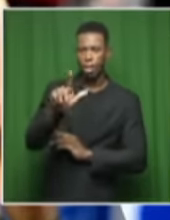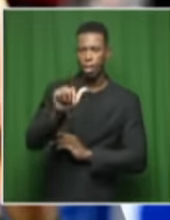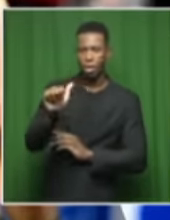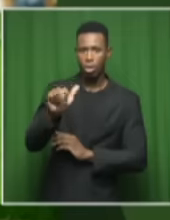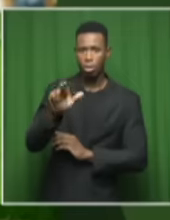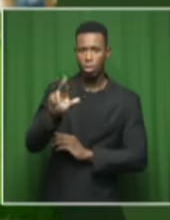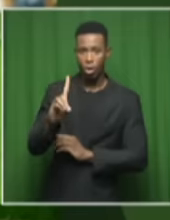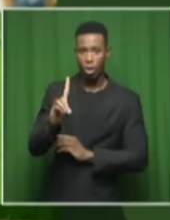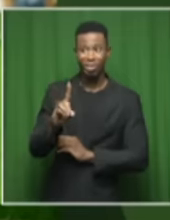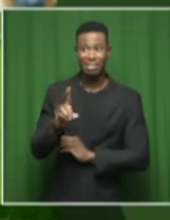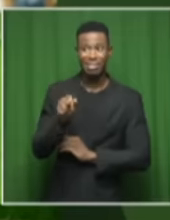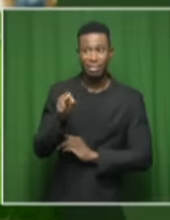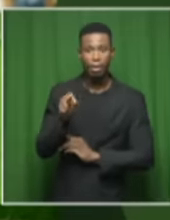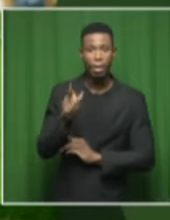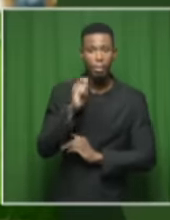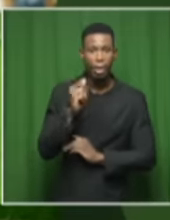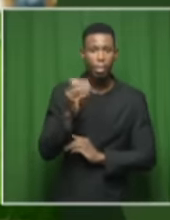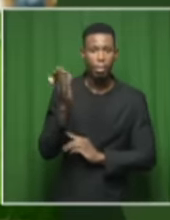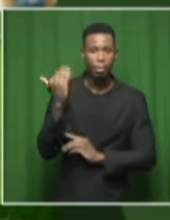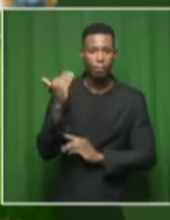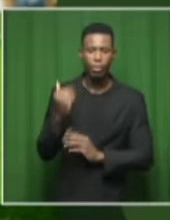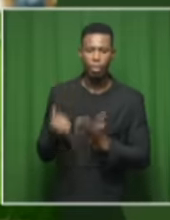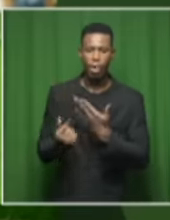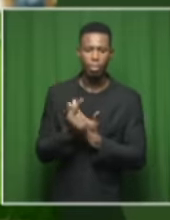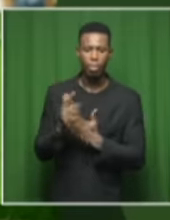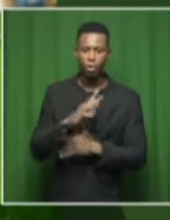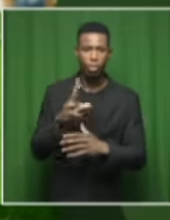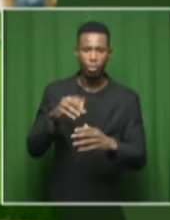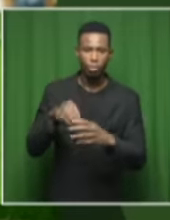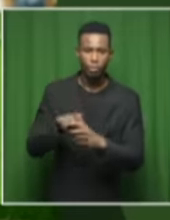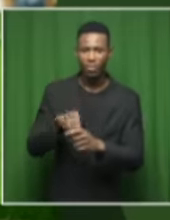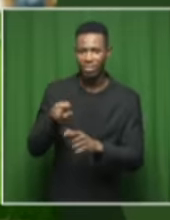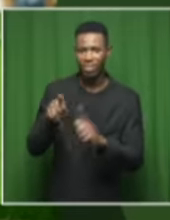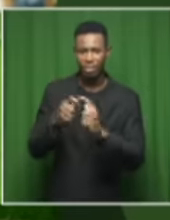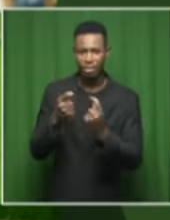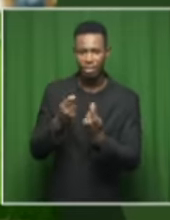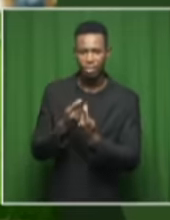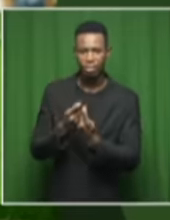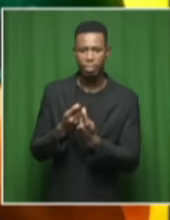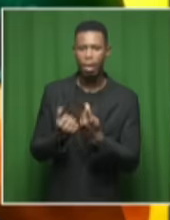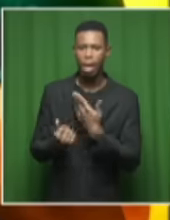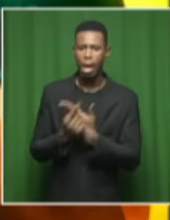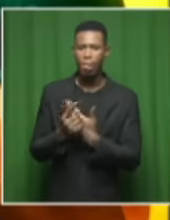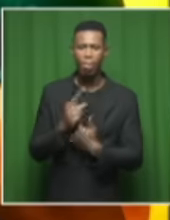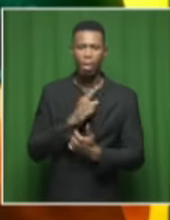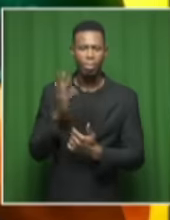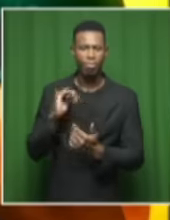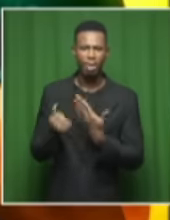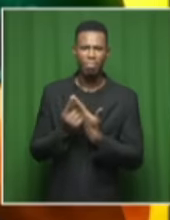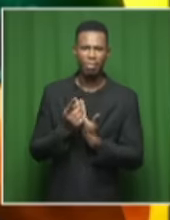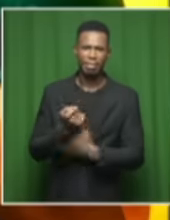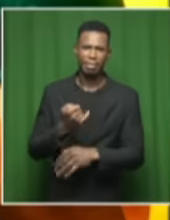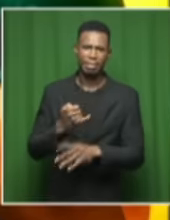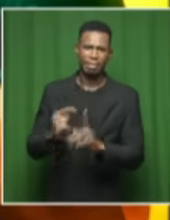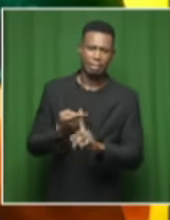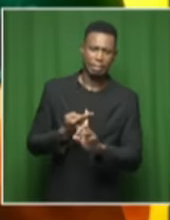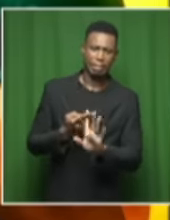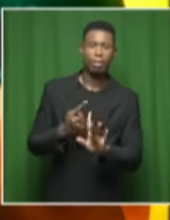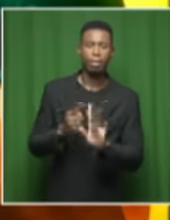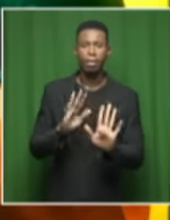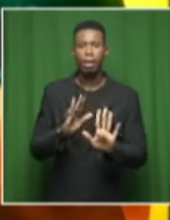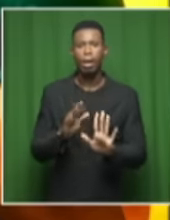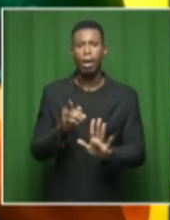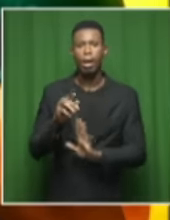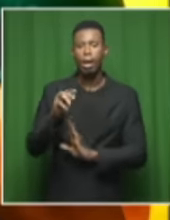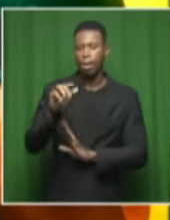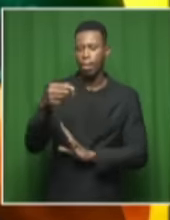wasn't initially part of that team due to him recovering from an injury. And I mean, we love Malcolm, and it was so unfortunate that he did get